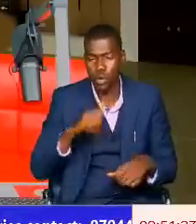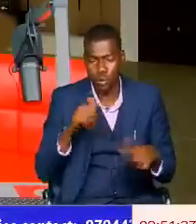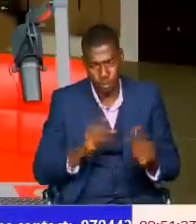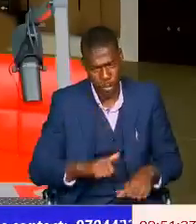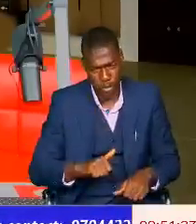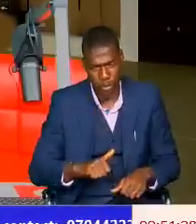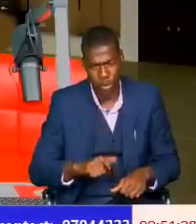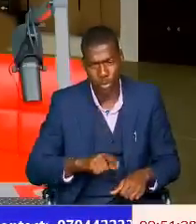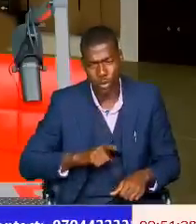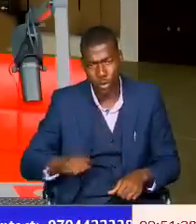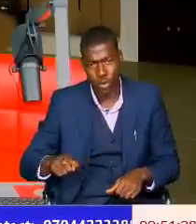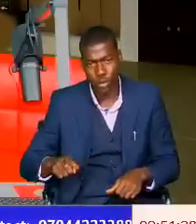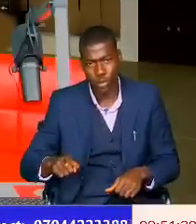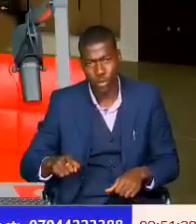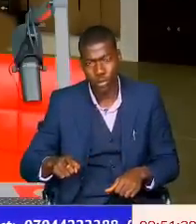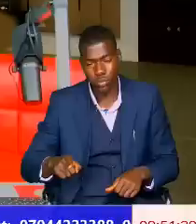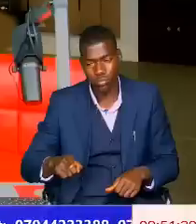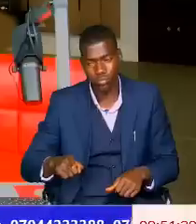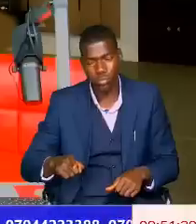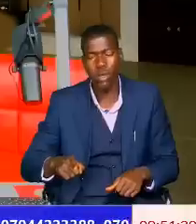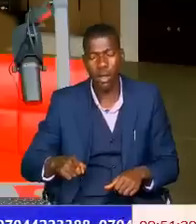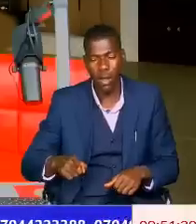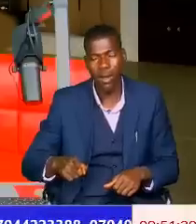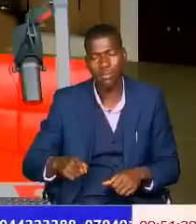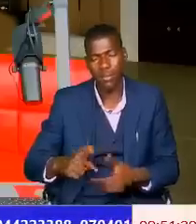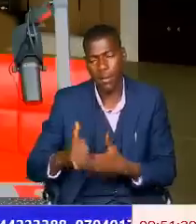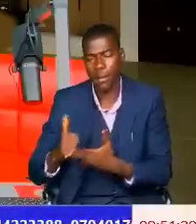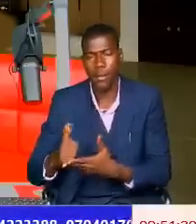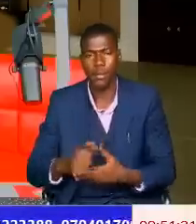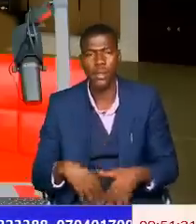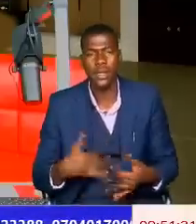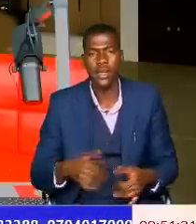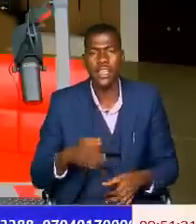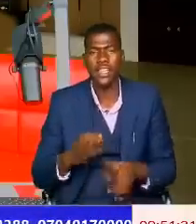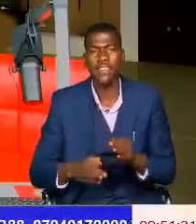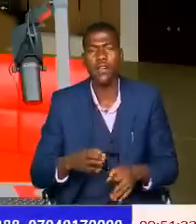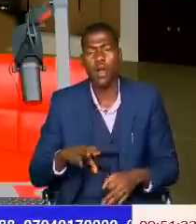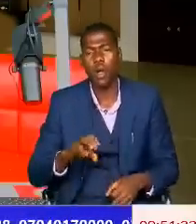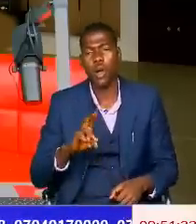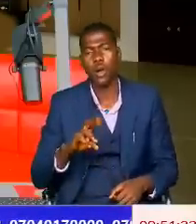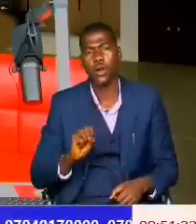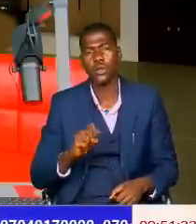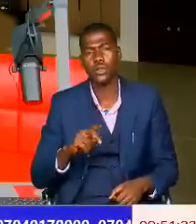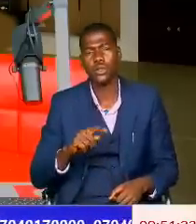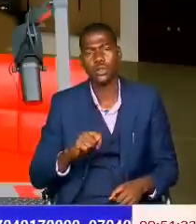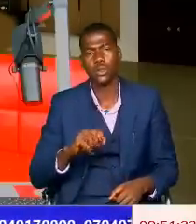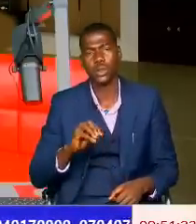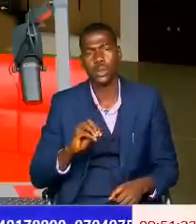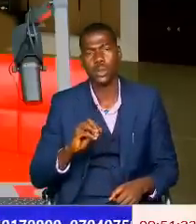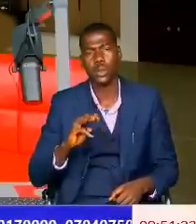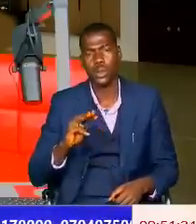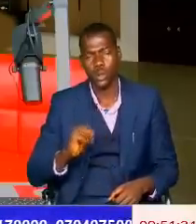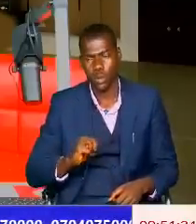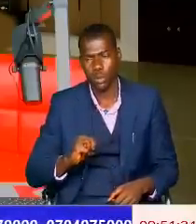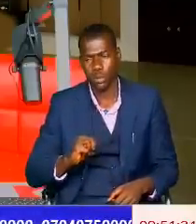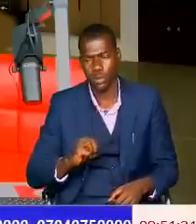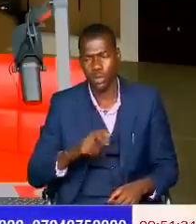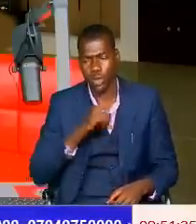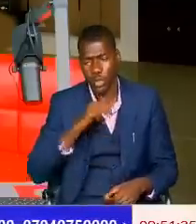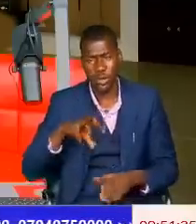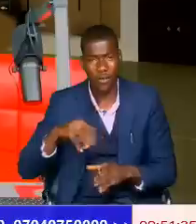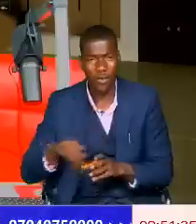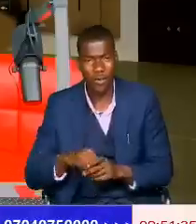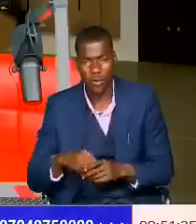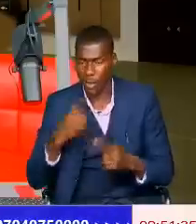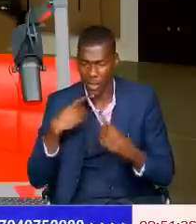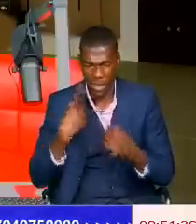well, may them do the right thing. Una go tell custom, leave our business alone for